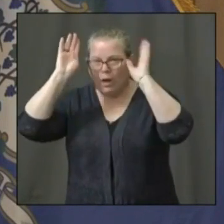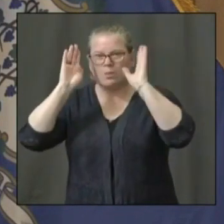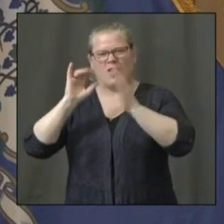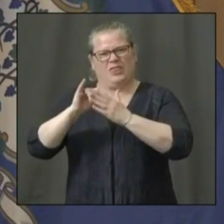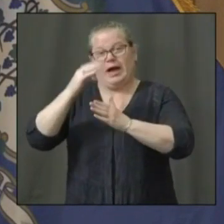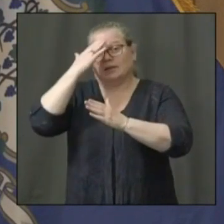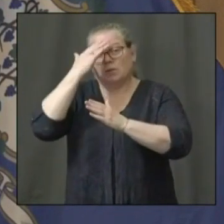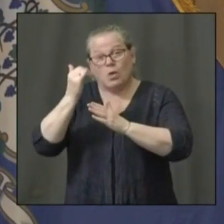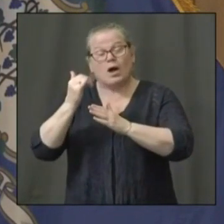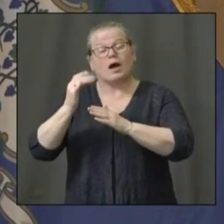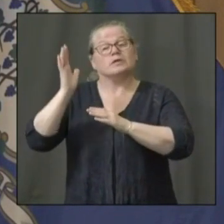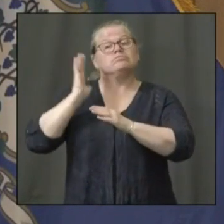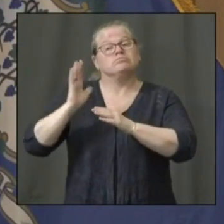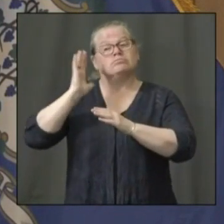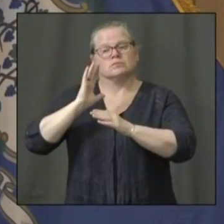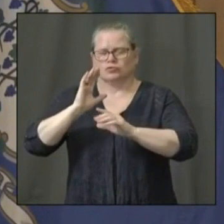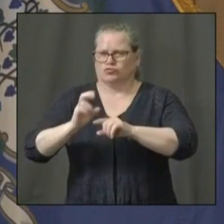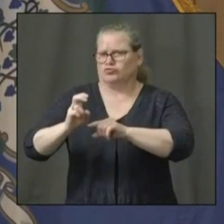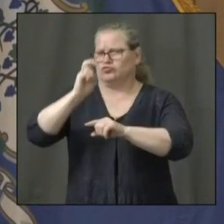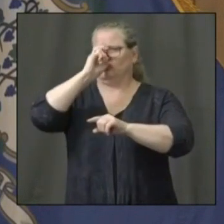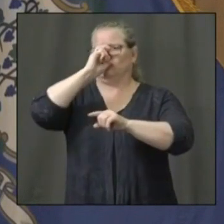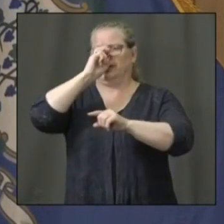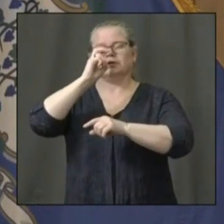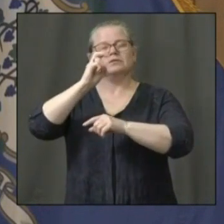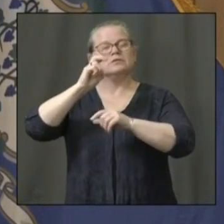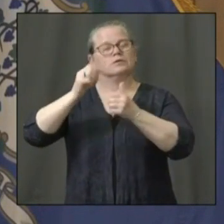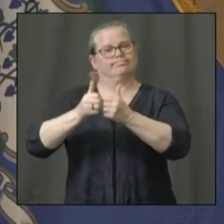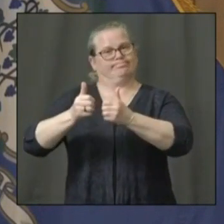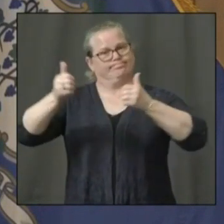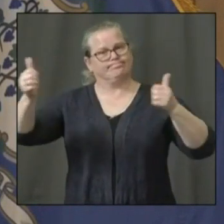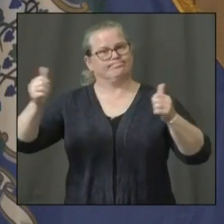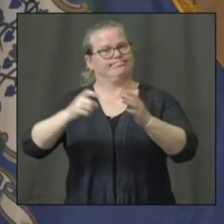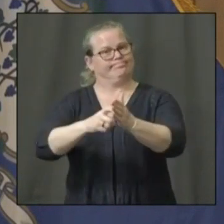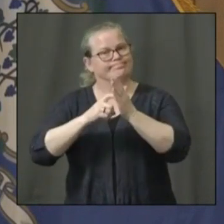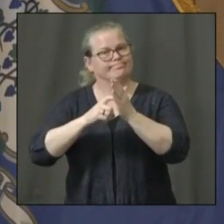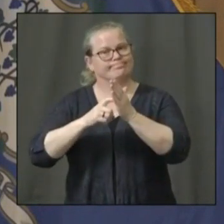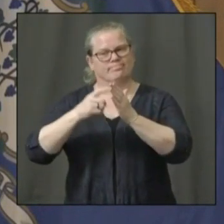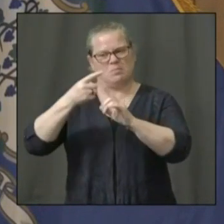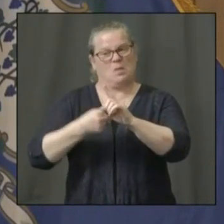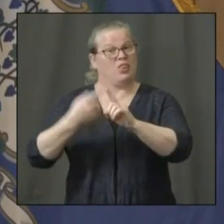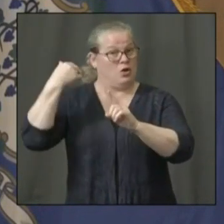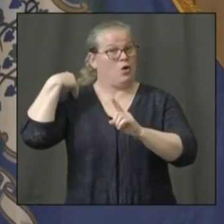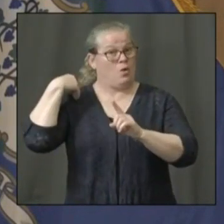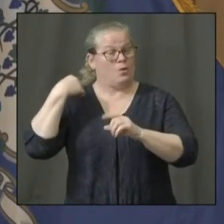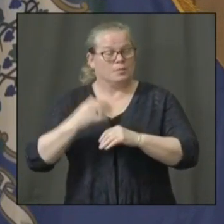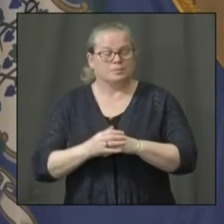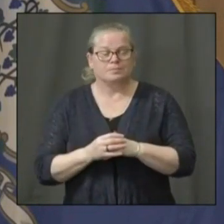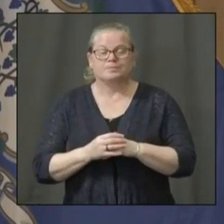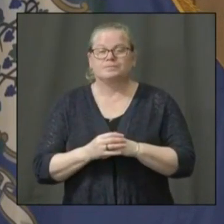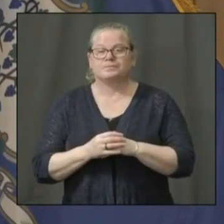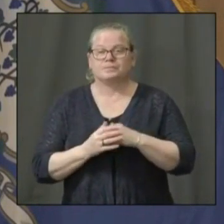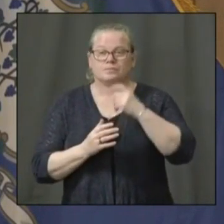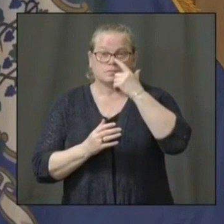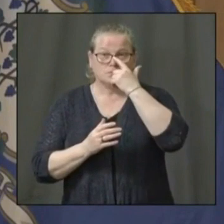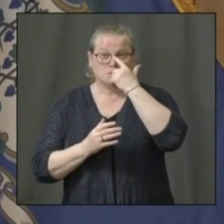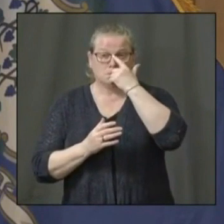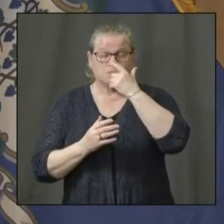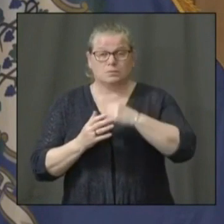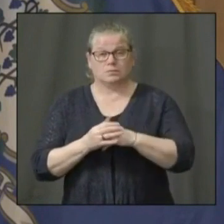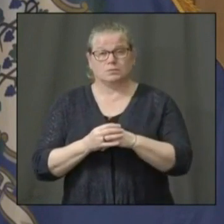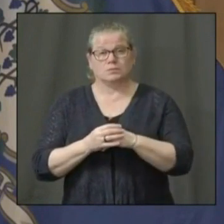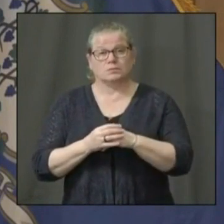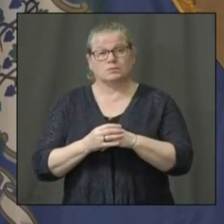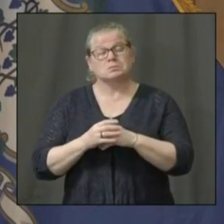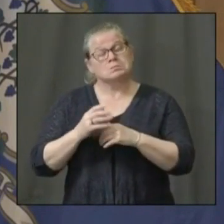very strict social distancing measures early on, a month ago. And it is paying